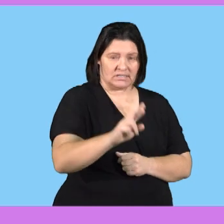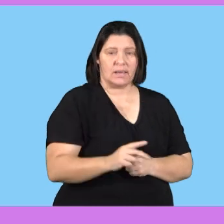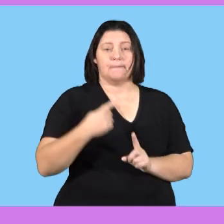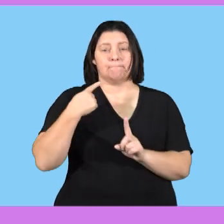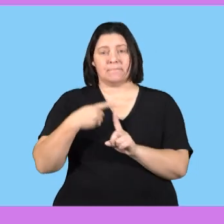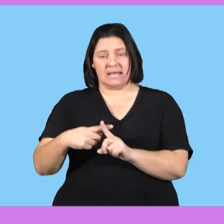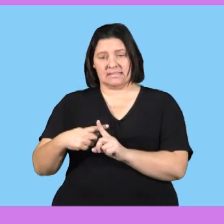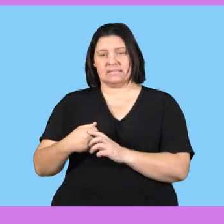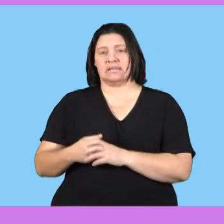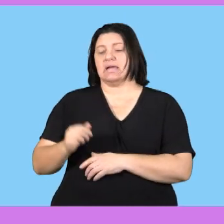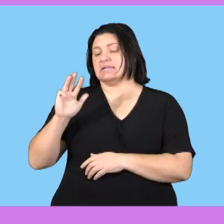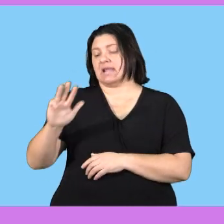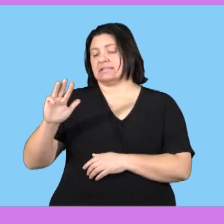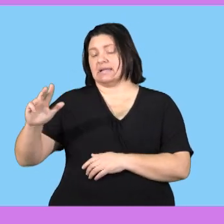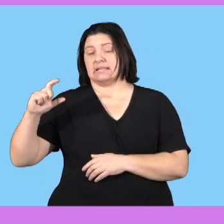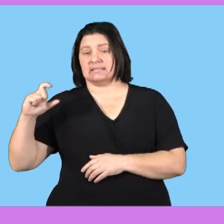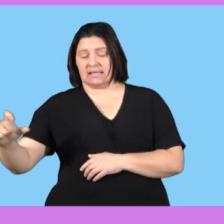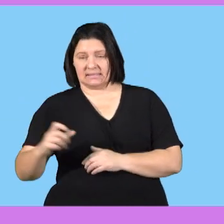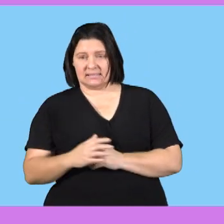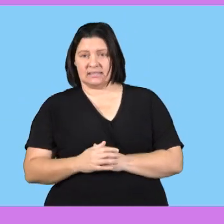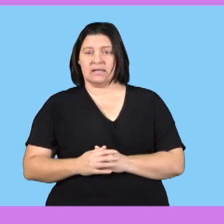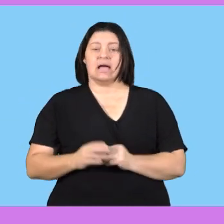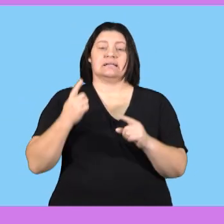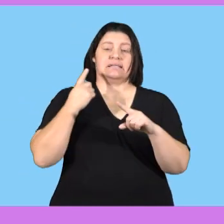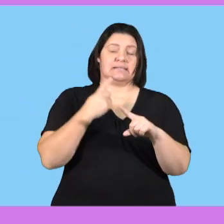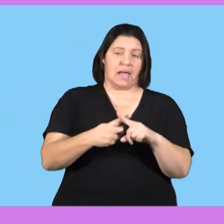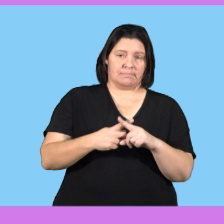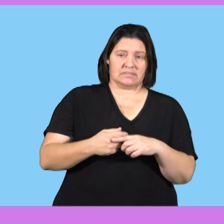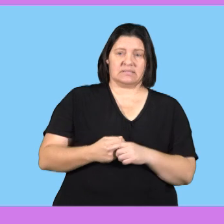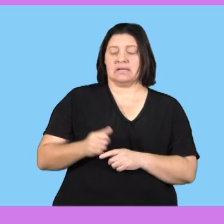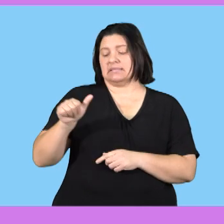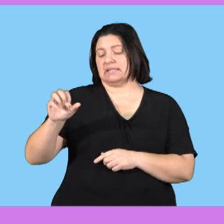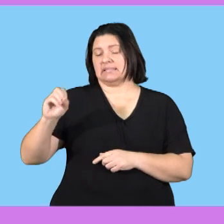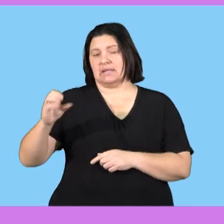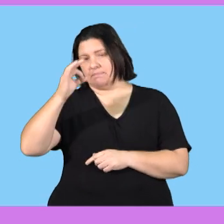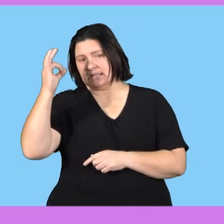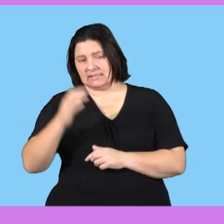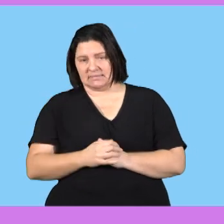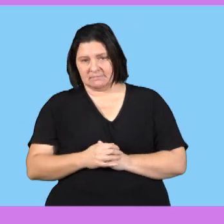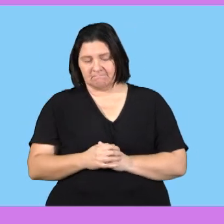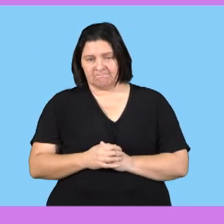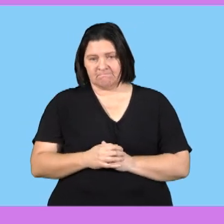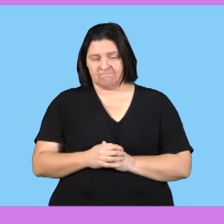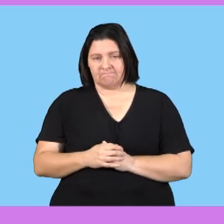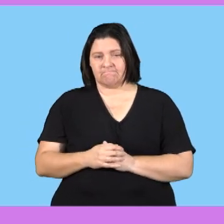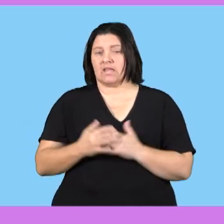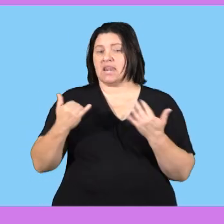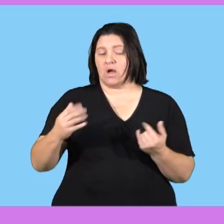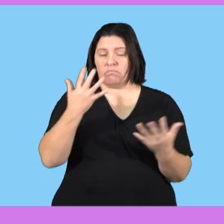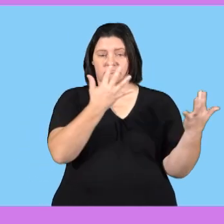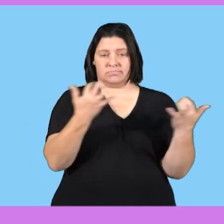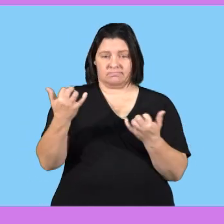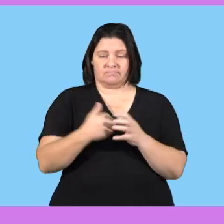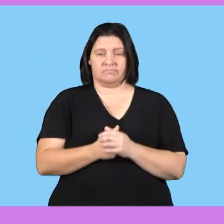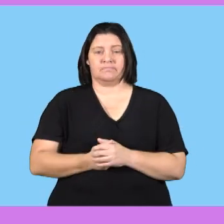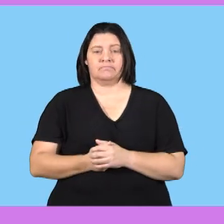399 Rand plus 99 cents multiplied by our 60 minutes. Okay,